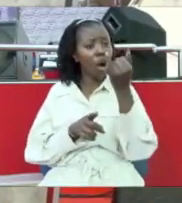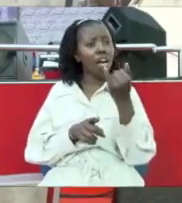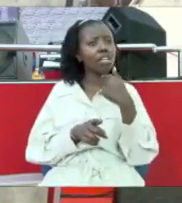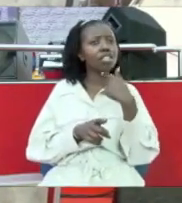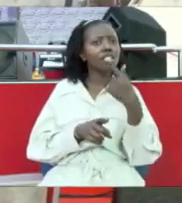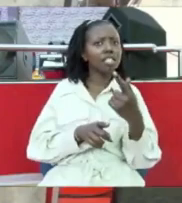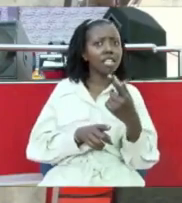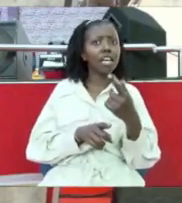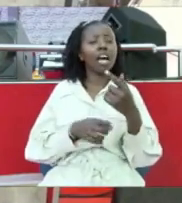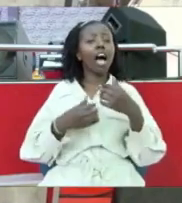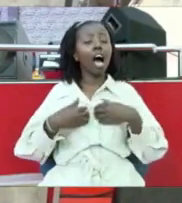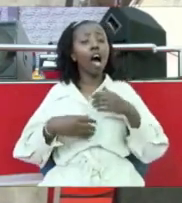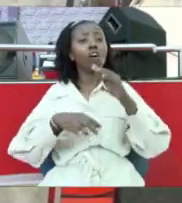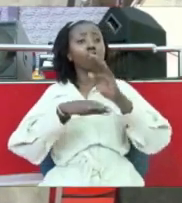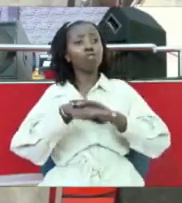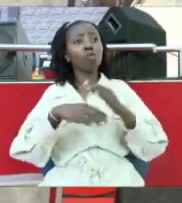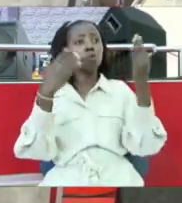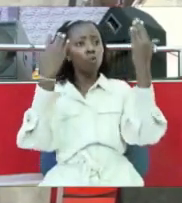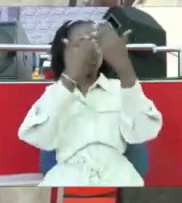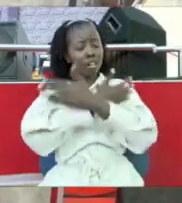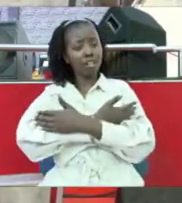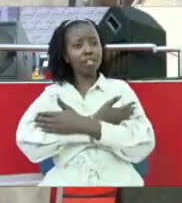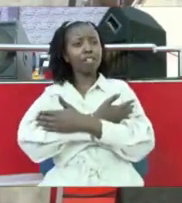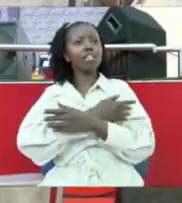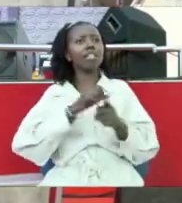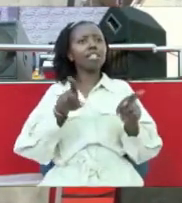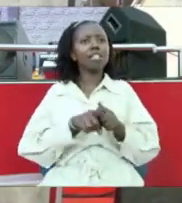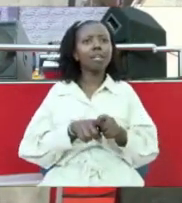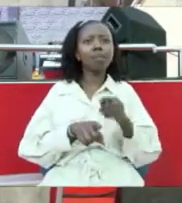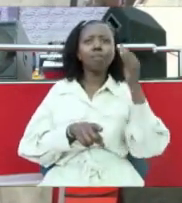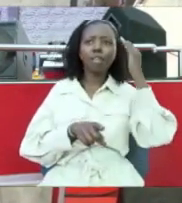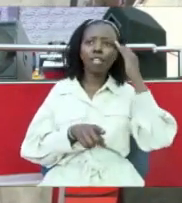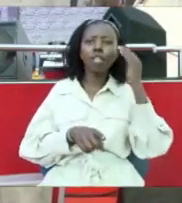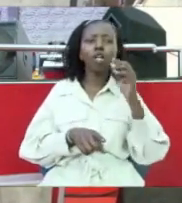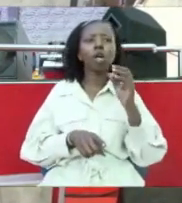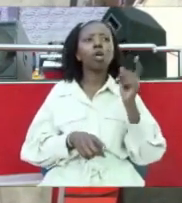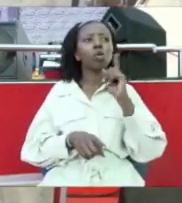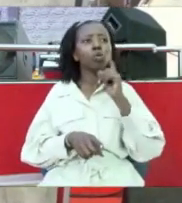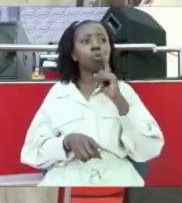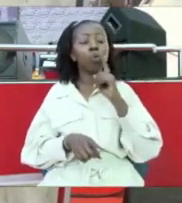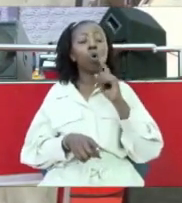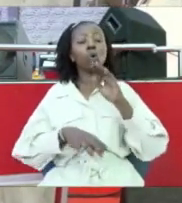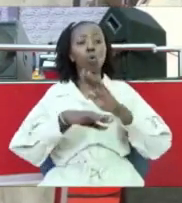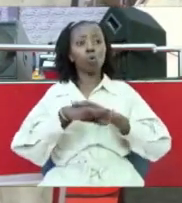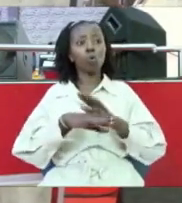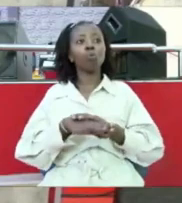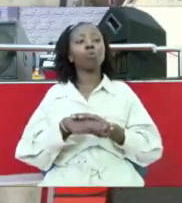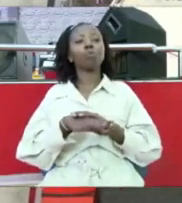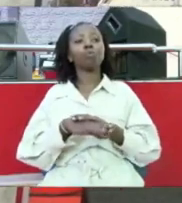otuko mwega, I'm looking for a brighter tomorrow. Na kama natazamia kesho nzuri.